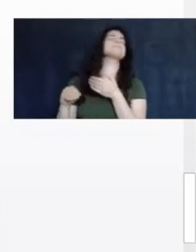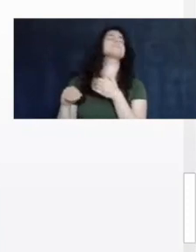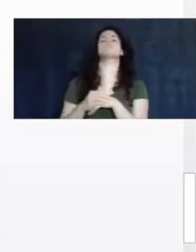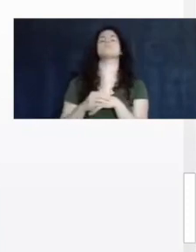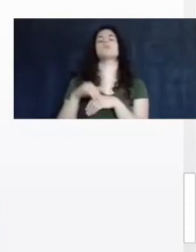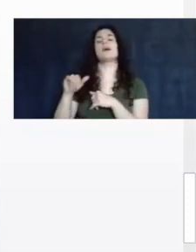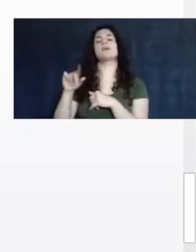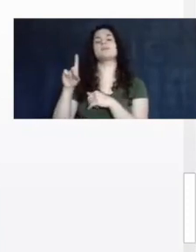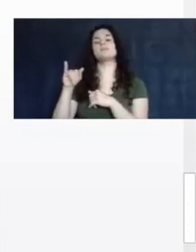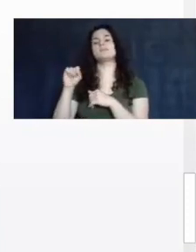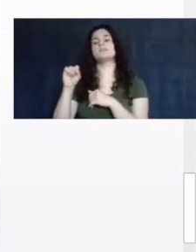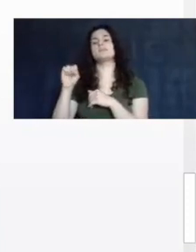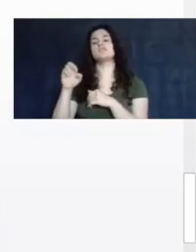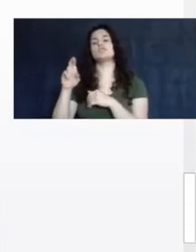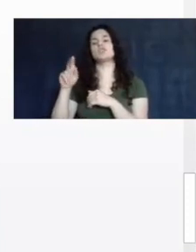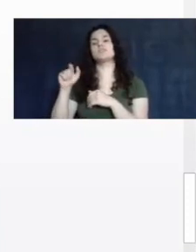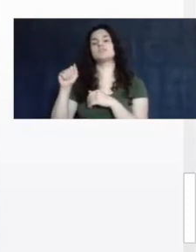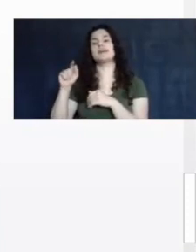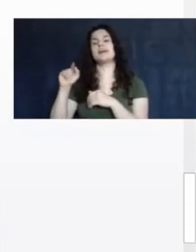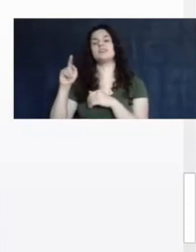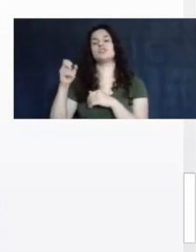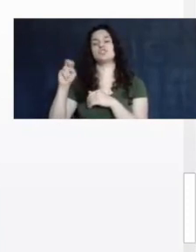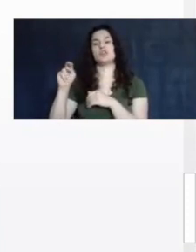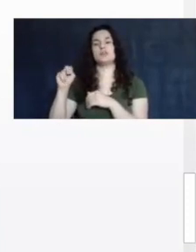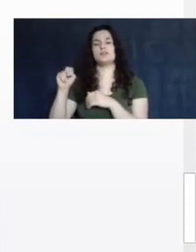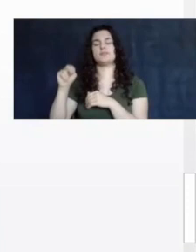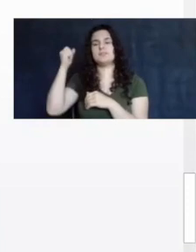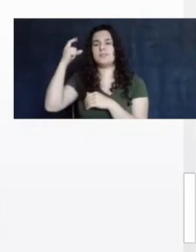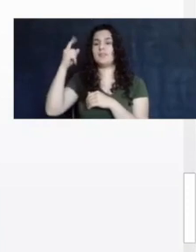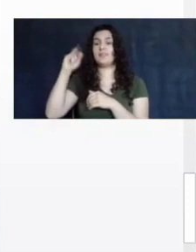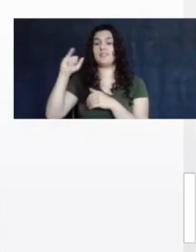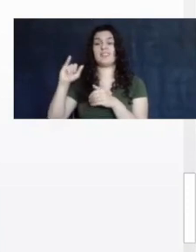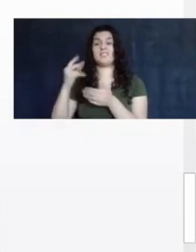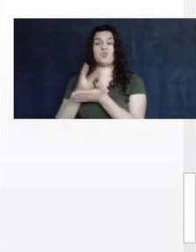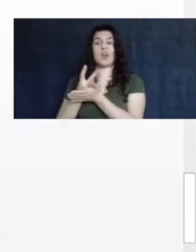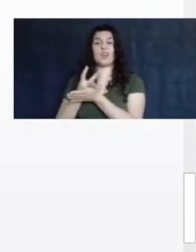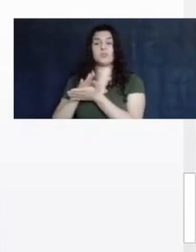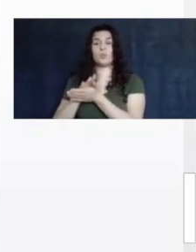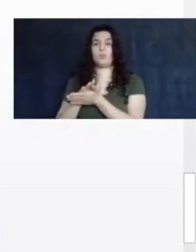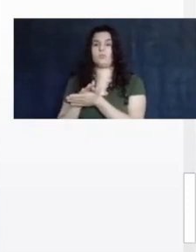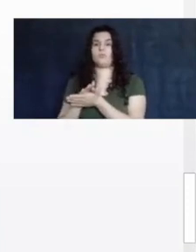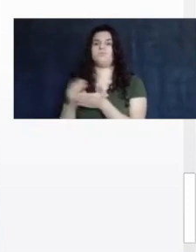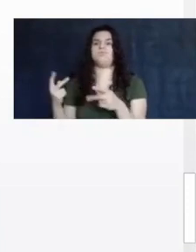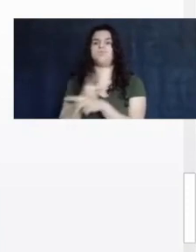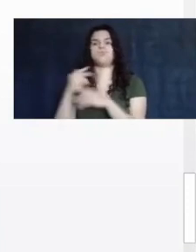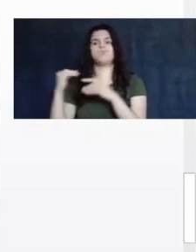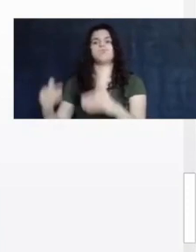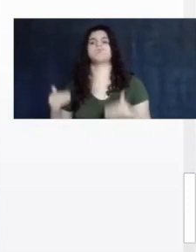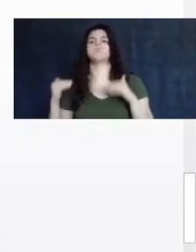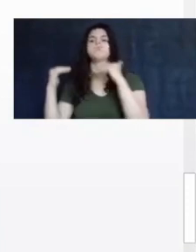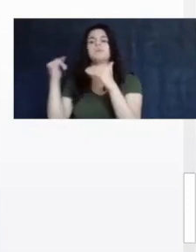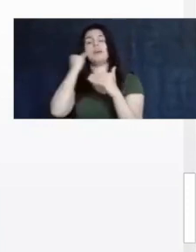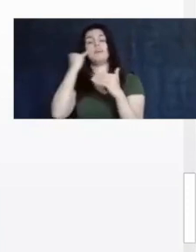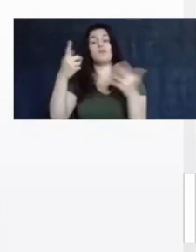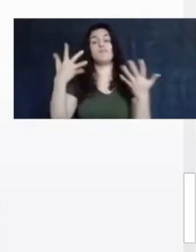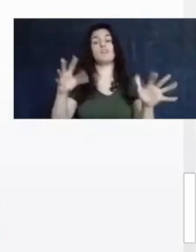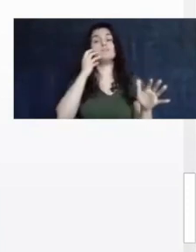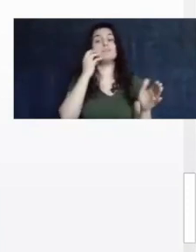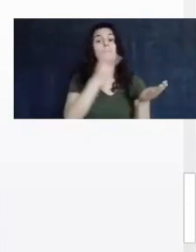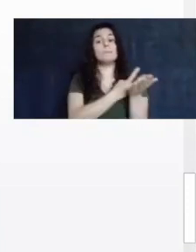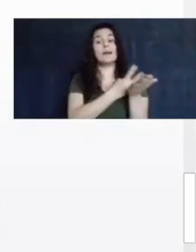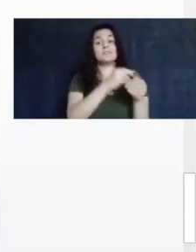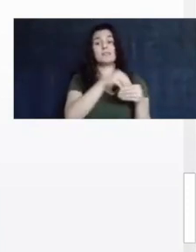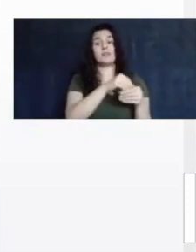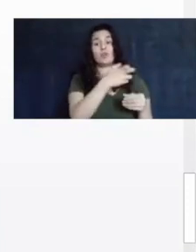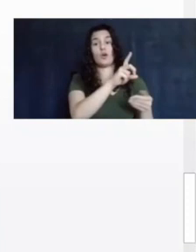it takes graduate school to another level. If you've already been to graduate school and have a master's, I would say the coursework in